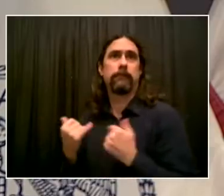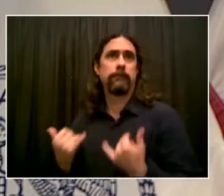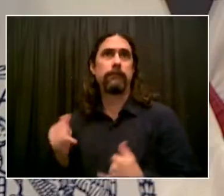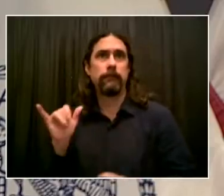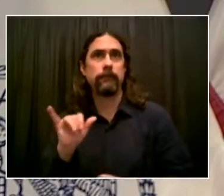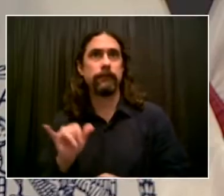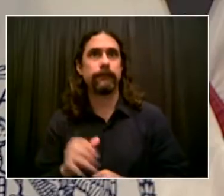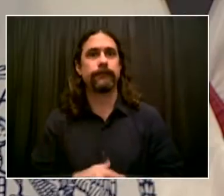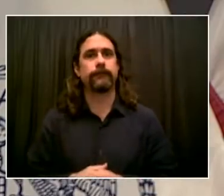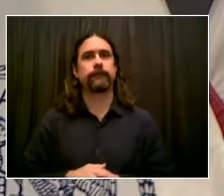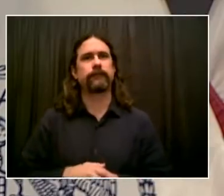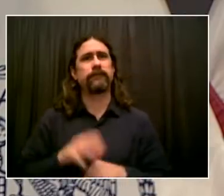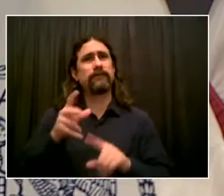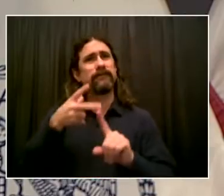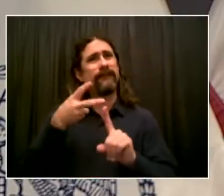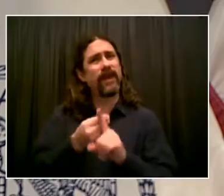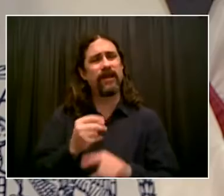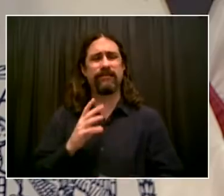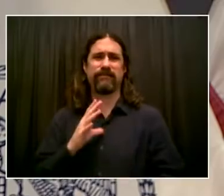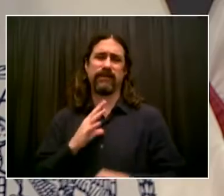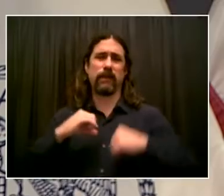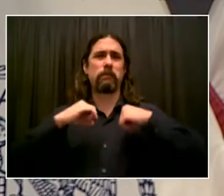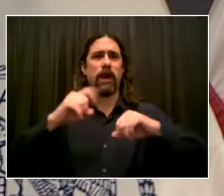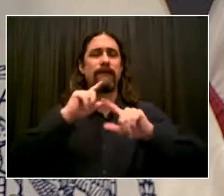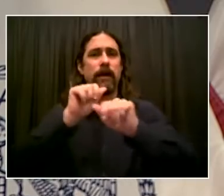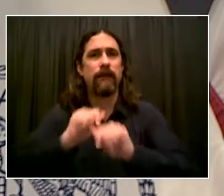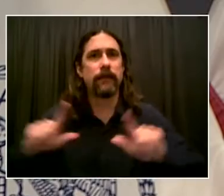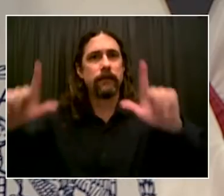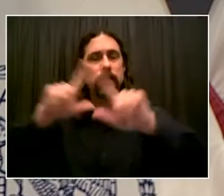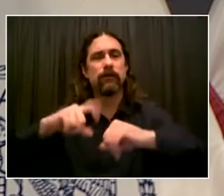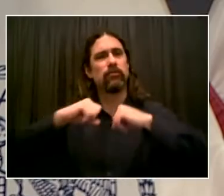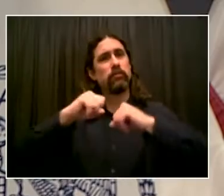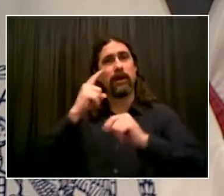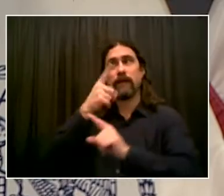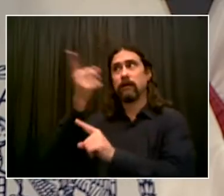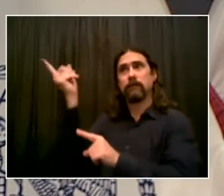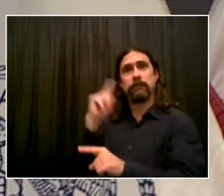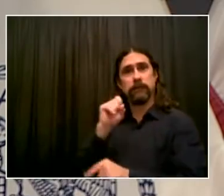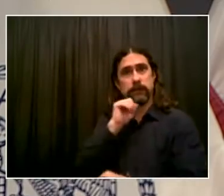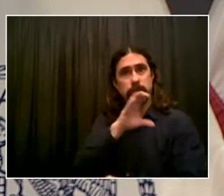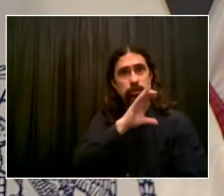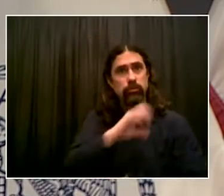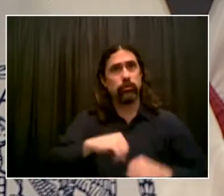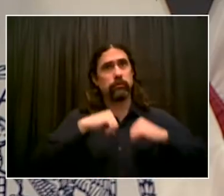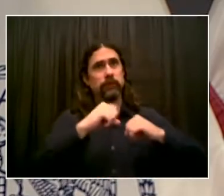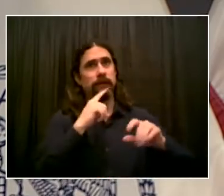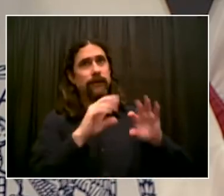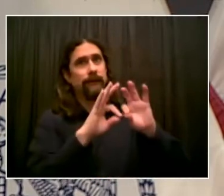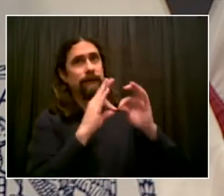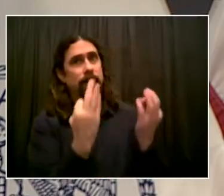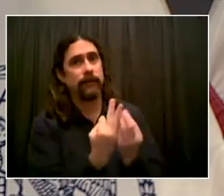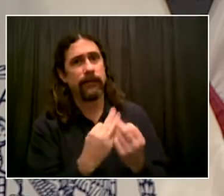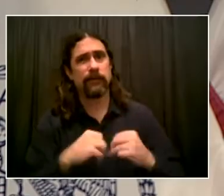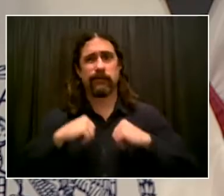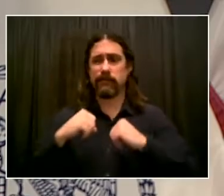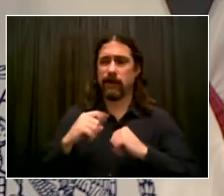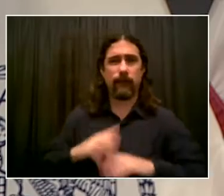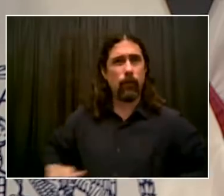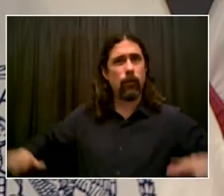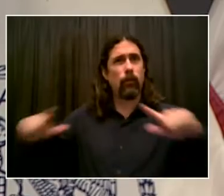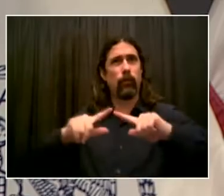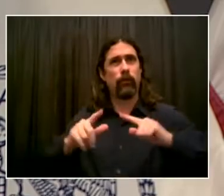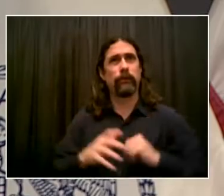great time to make sure they got their booster. Let's think about all the ways we can keep people safe. And we're going to keep going out